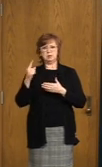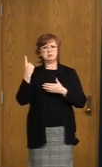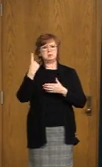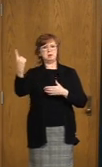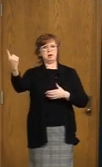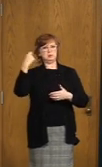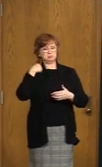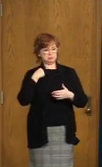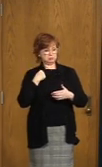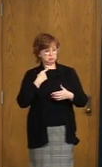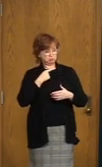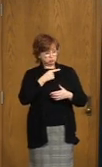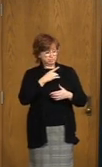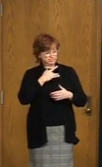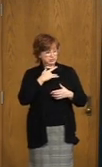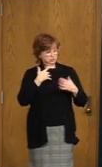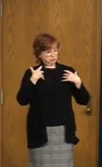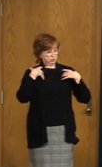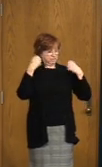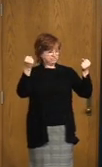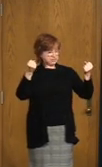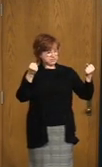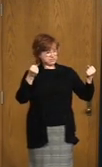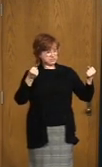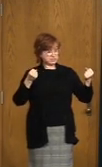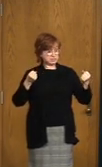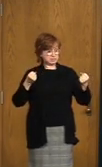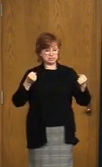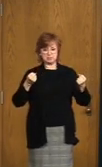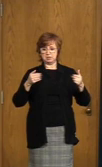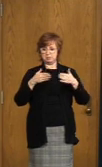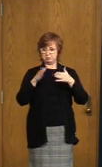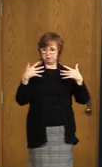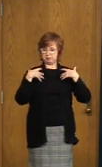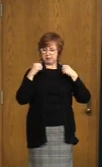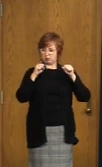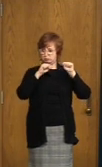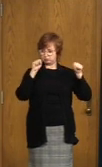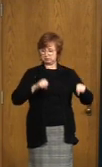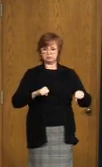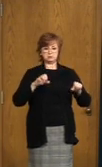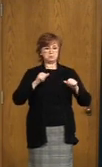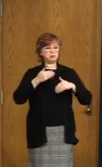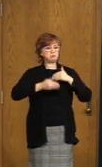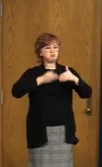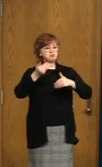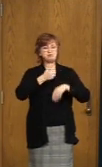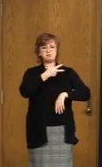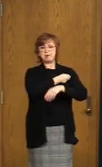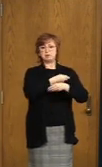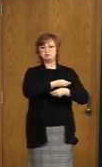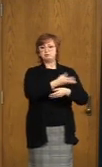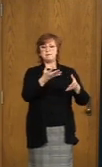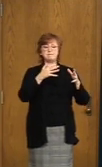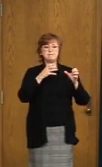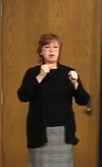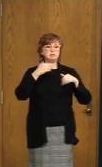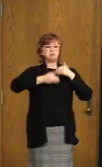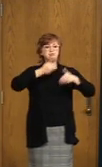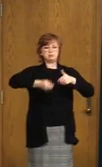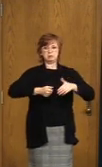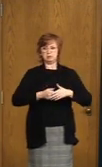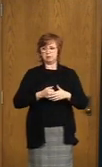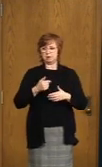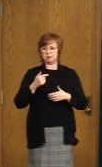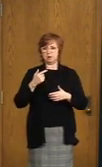question whether I have the confidence that our public health system was going to be able to ramp up and to deliver the vaccines in this province. And I